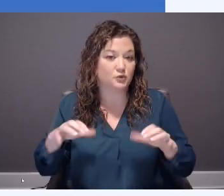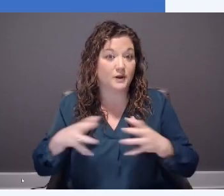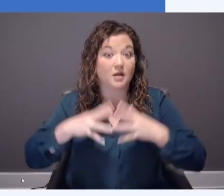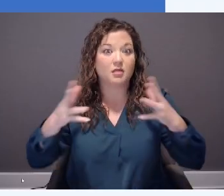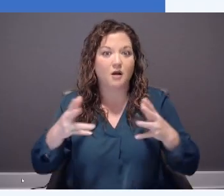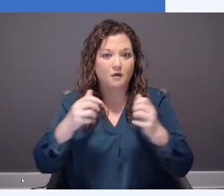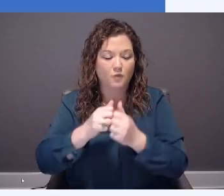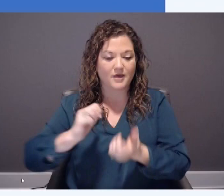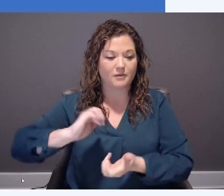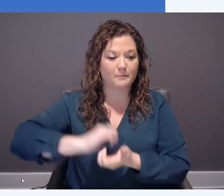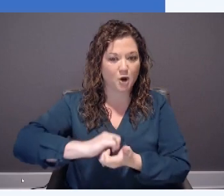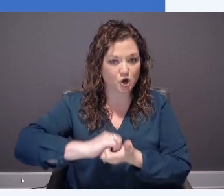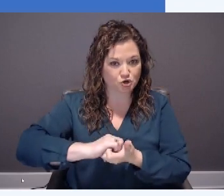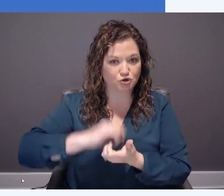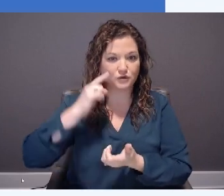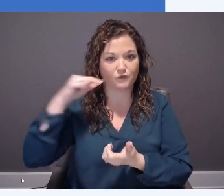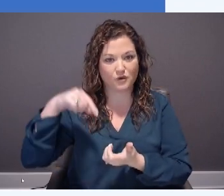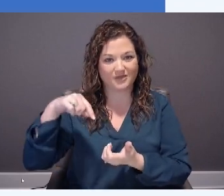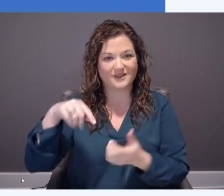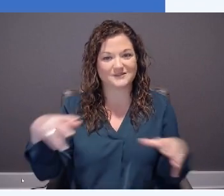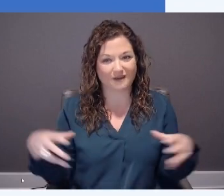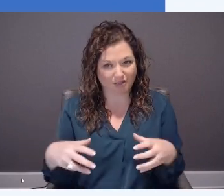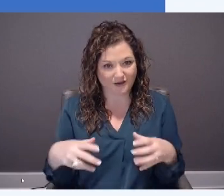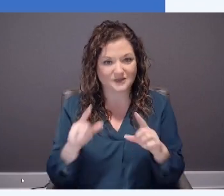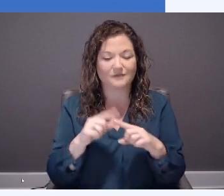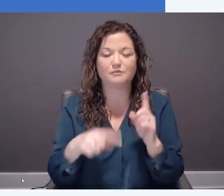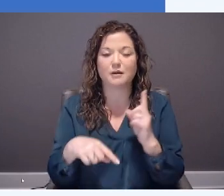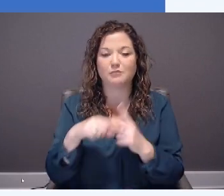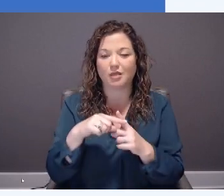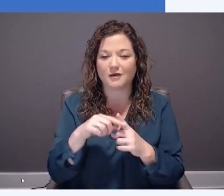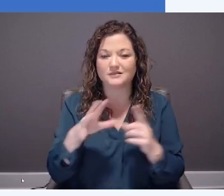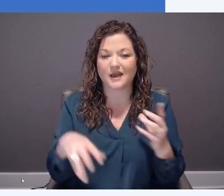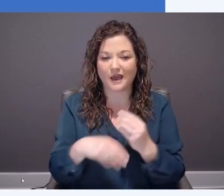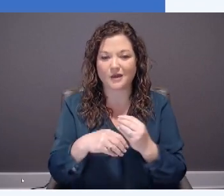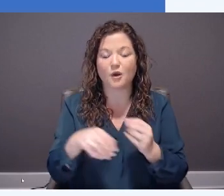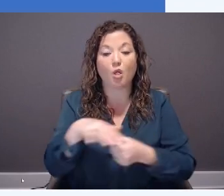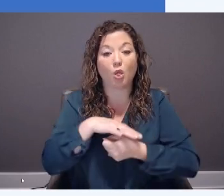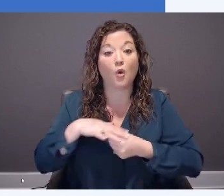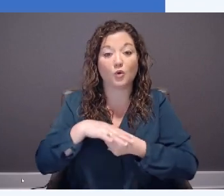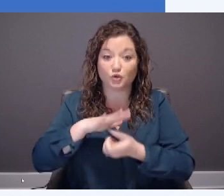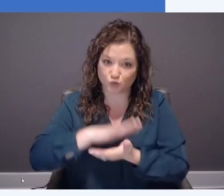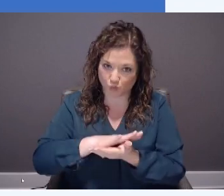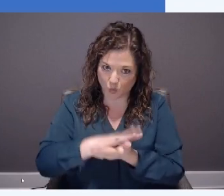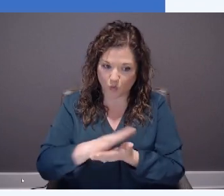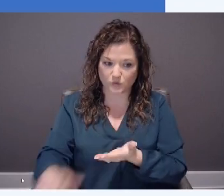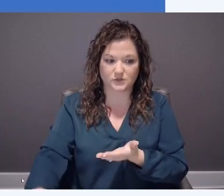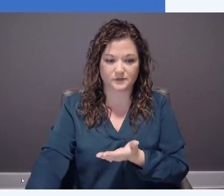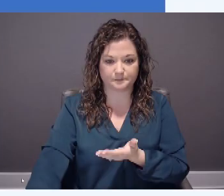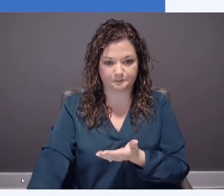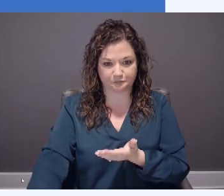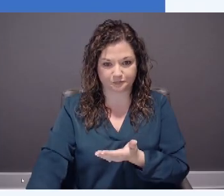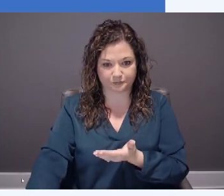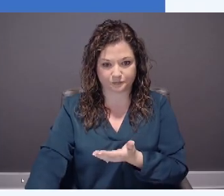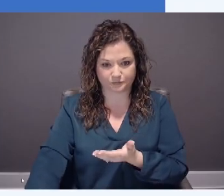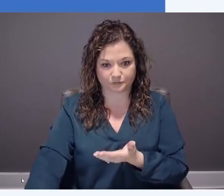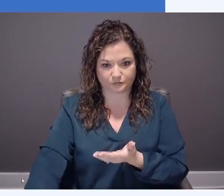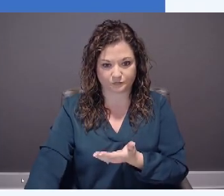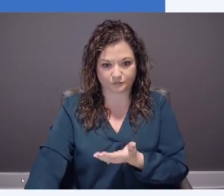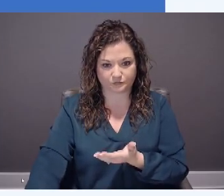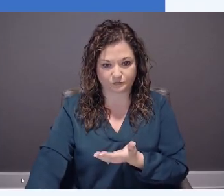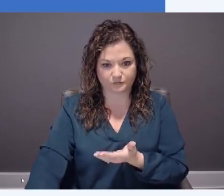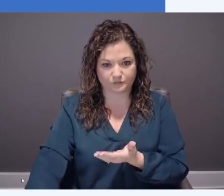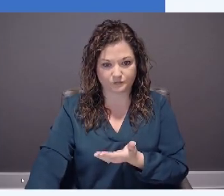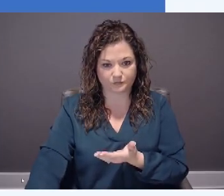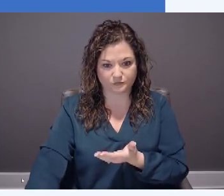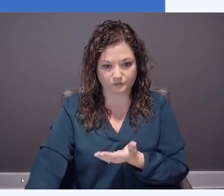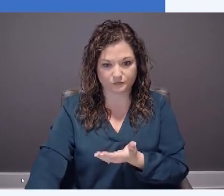the Scrap Collective. They also do a lot of work with local schools. And so they will expand what we're doing with the Scrap Collective